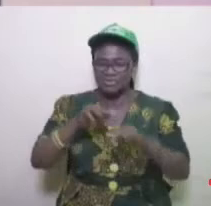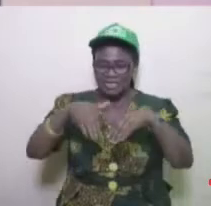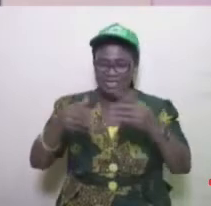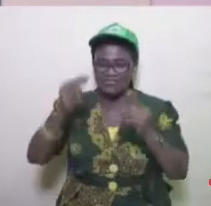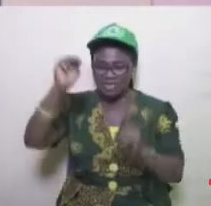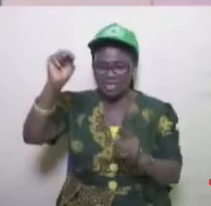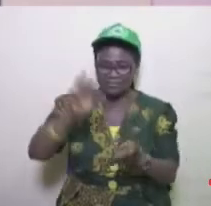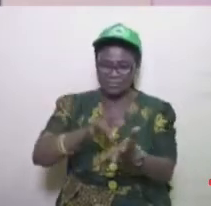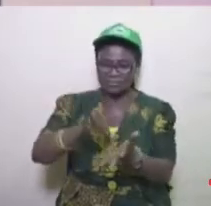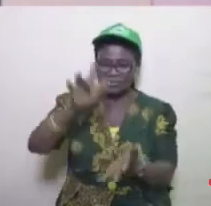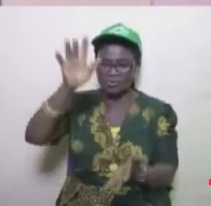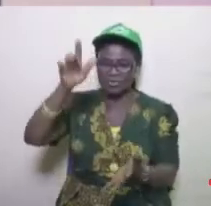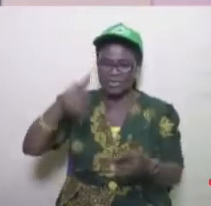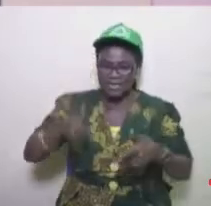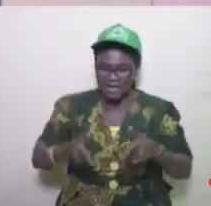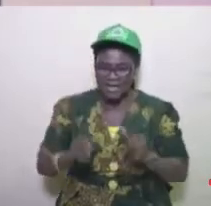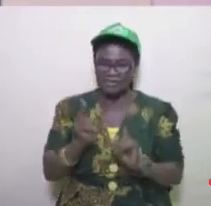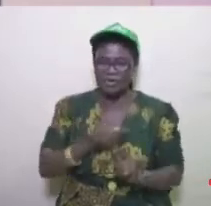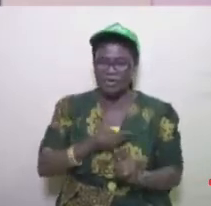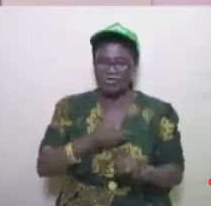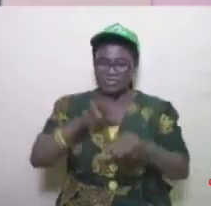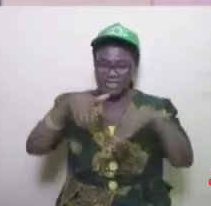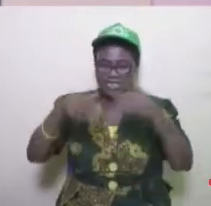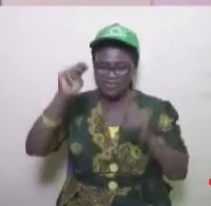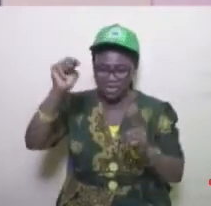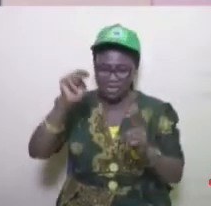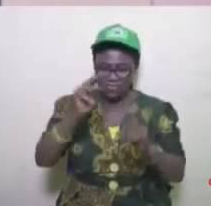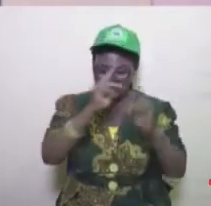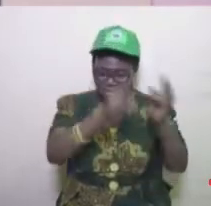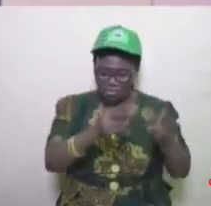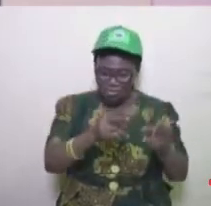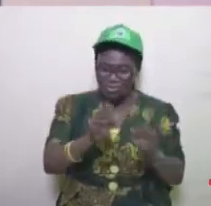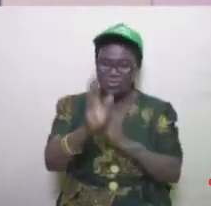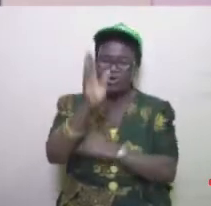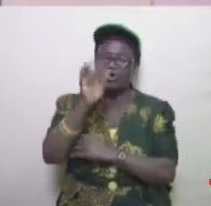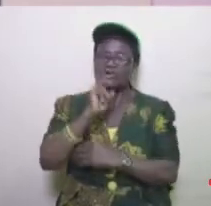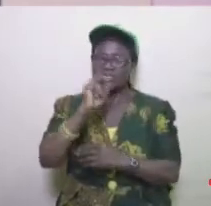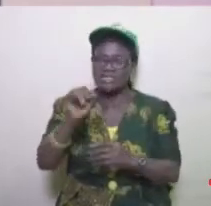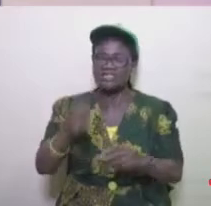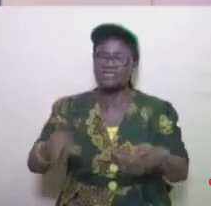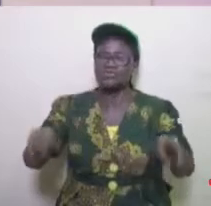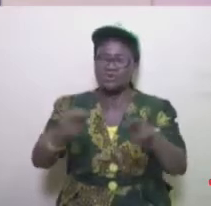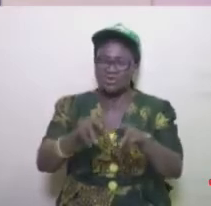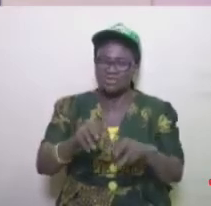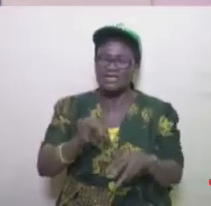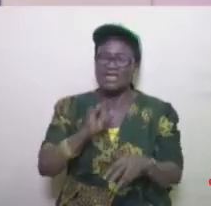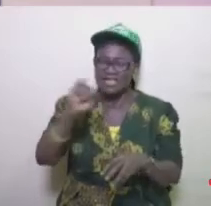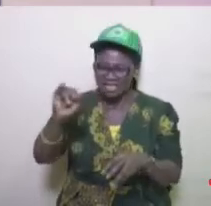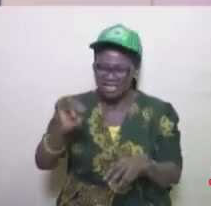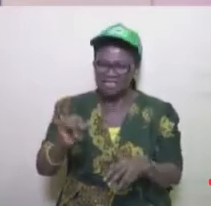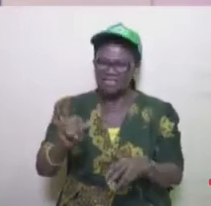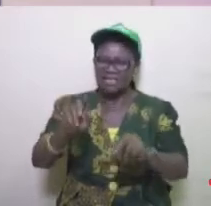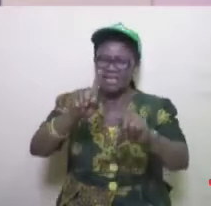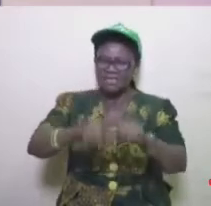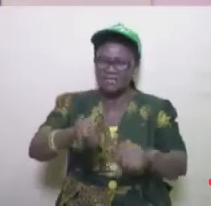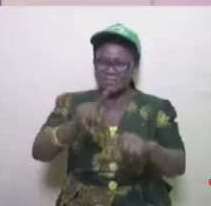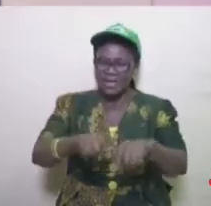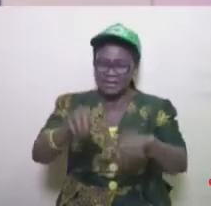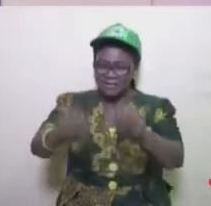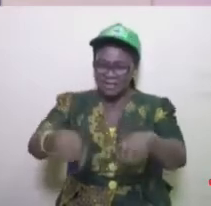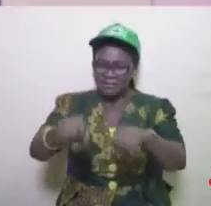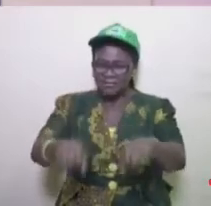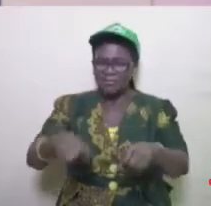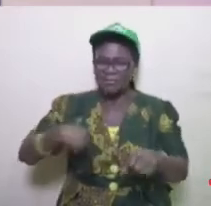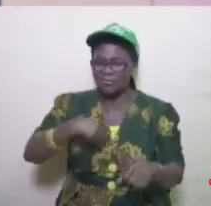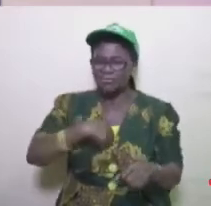is worthy. He's mighty. He's reliable. He's dependable. We want to say thank you, our